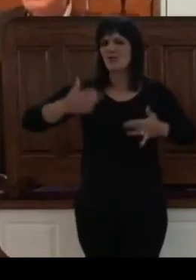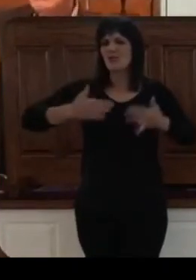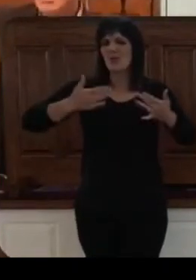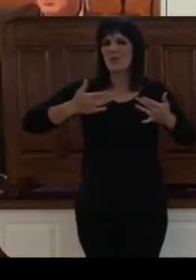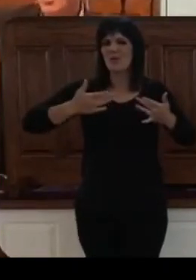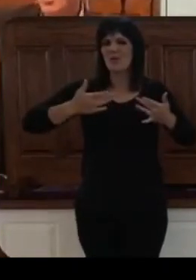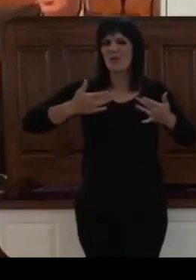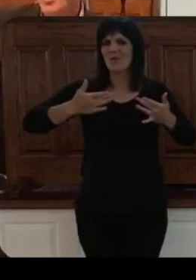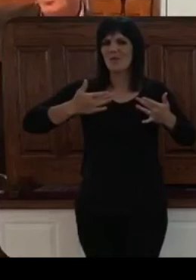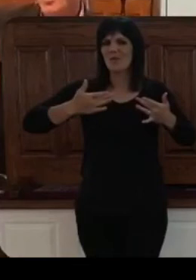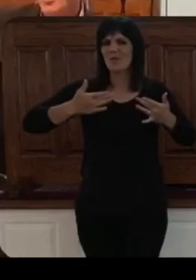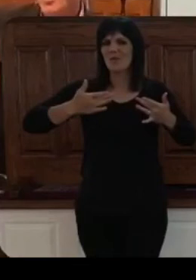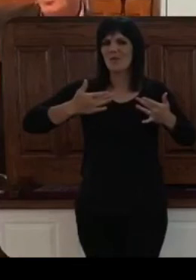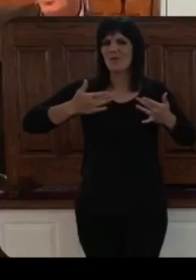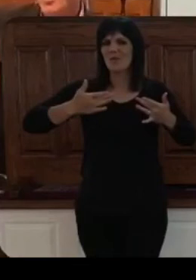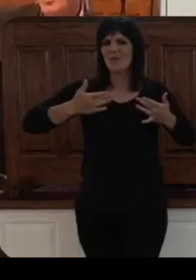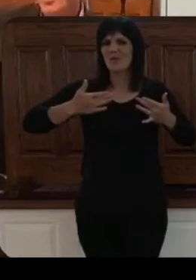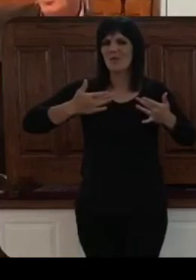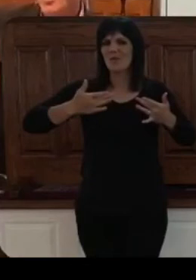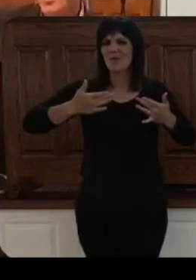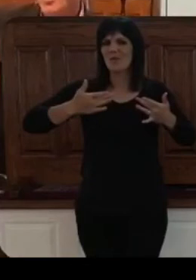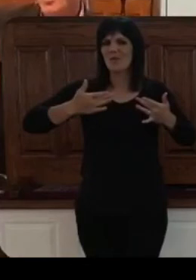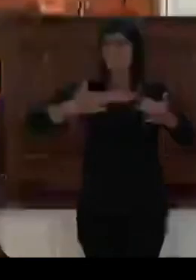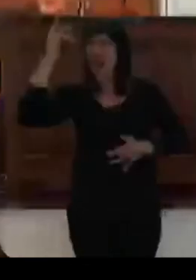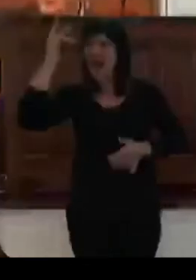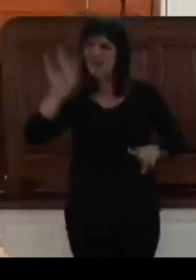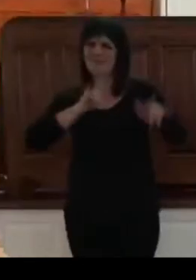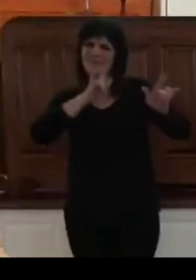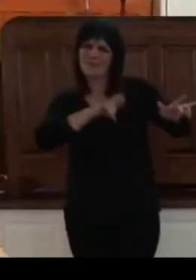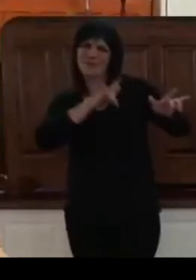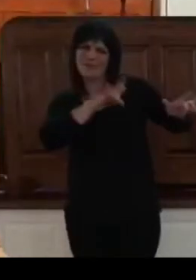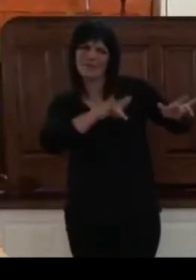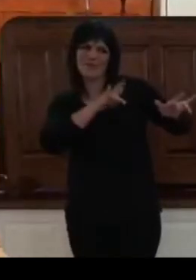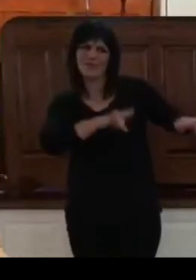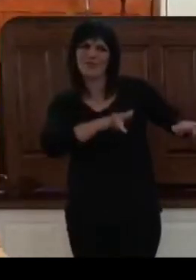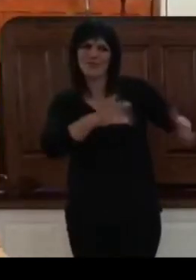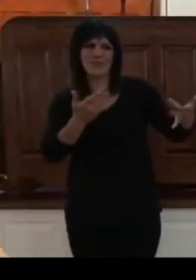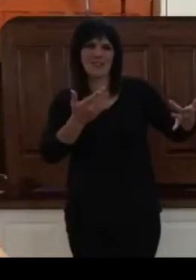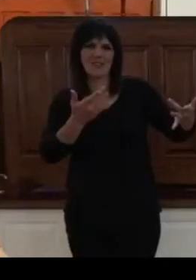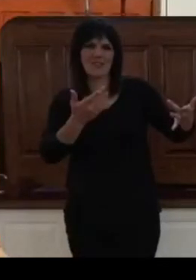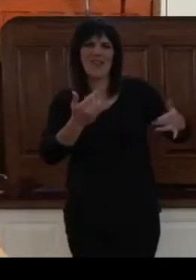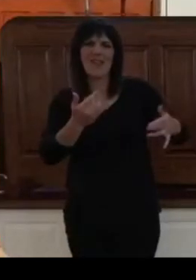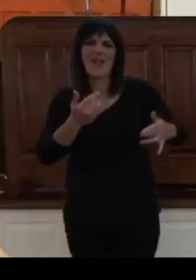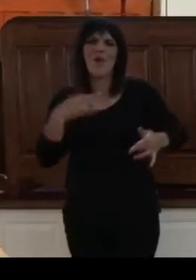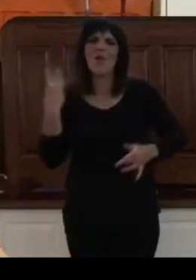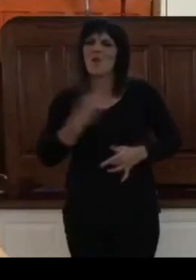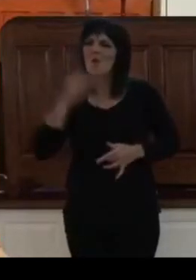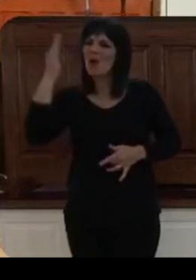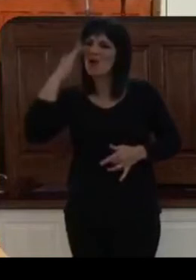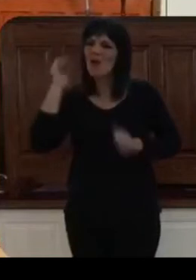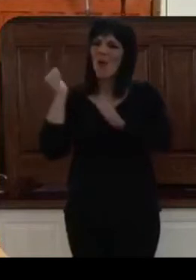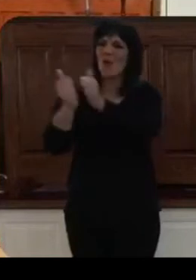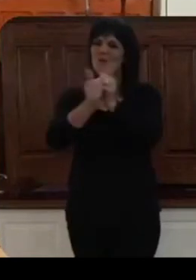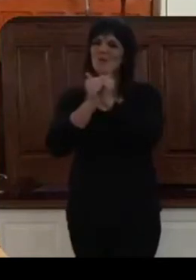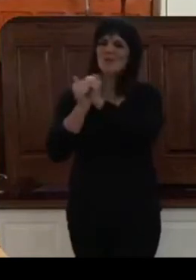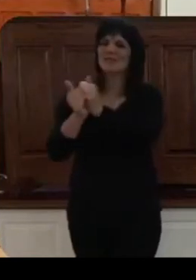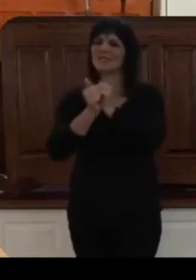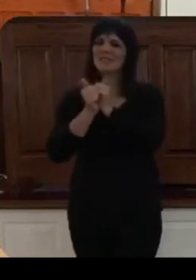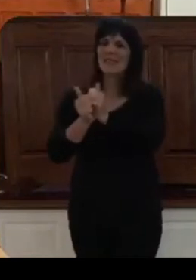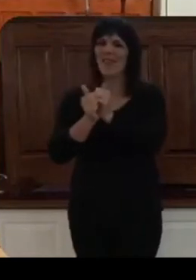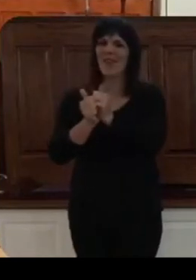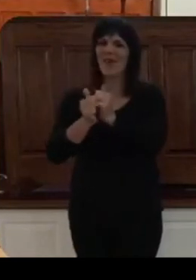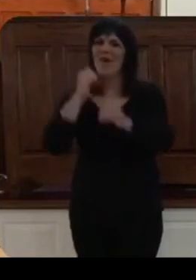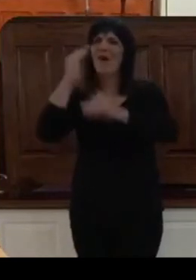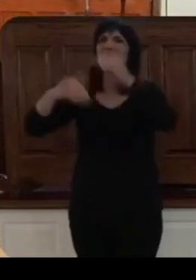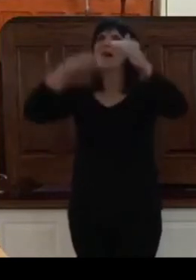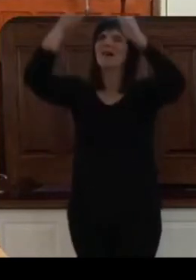Because we know, we can look at you and see you and know that we're going to be together for eternity. When we all get to heaven, what a day of rejoicing that will be. I